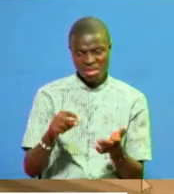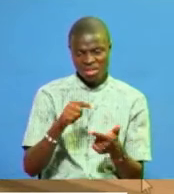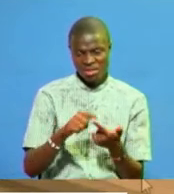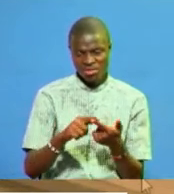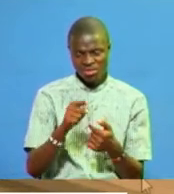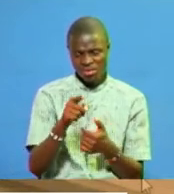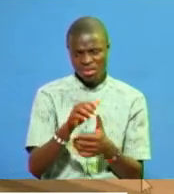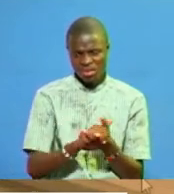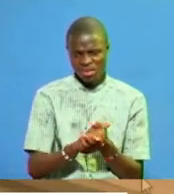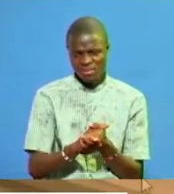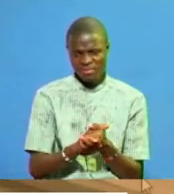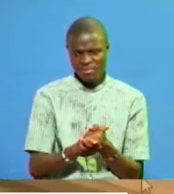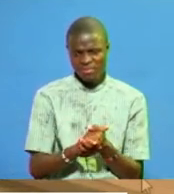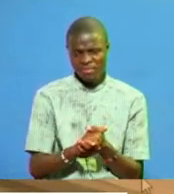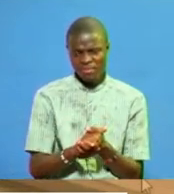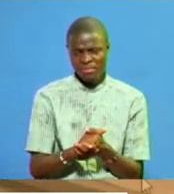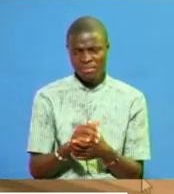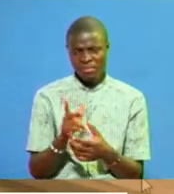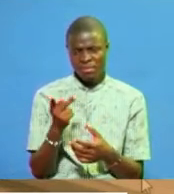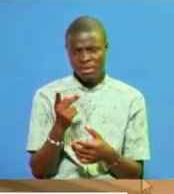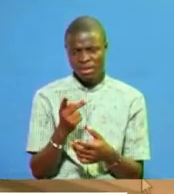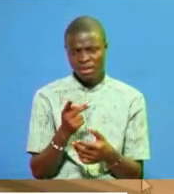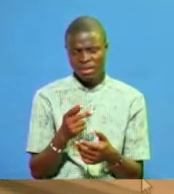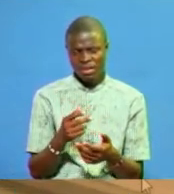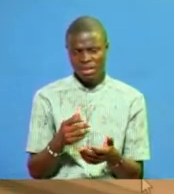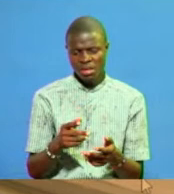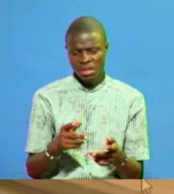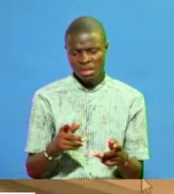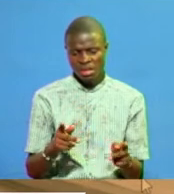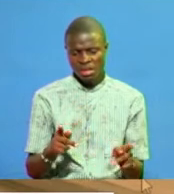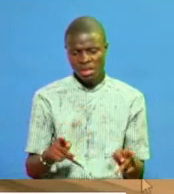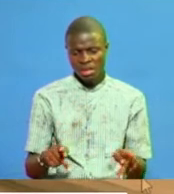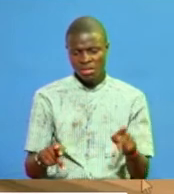we know that Kenya has been facing a big